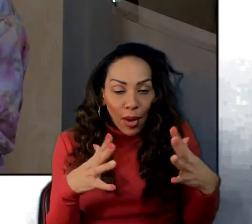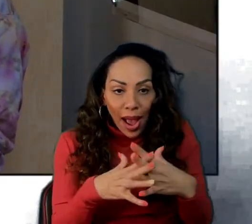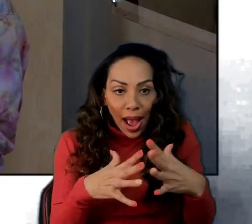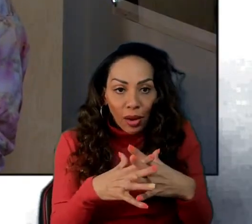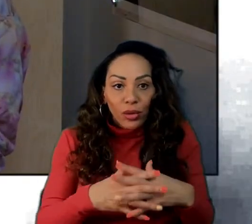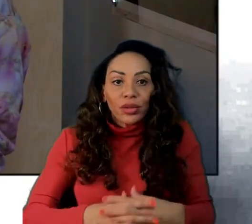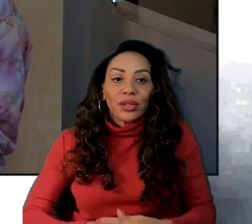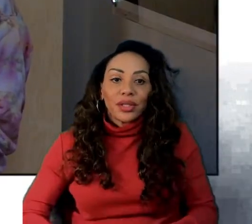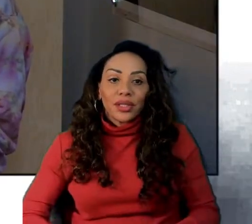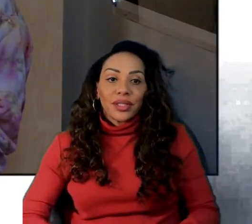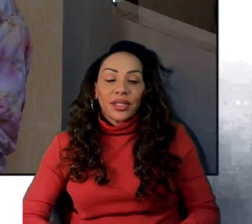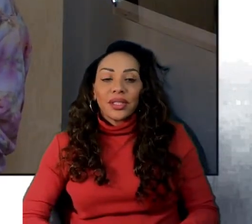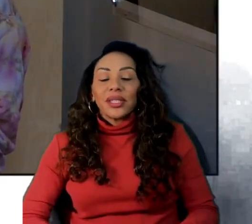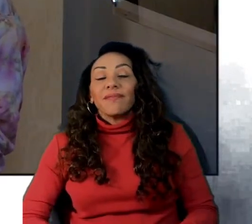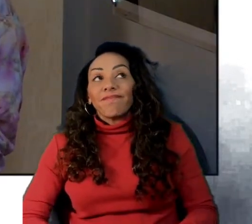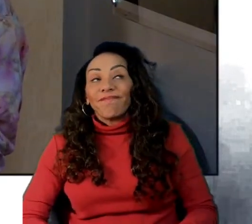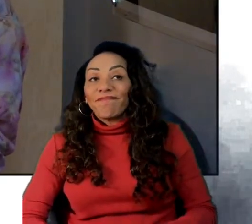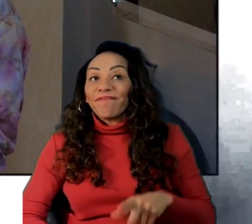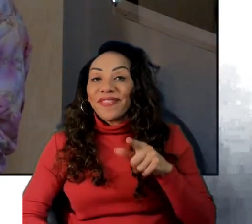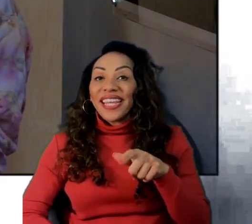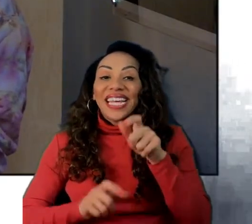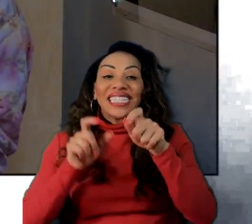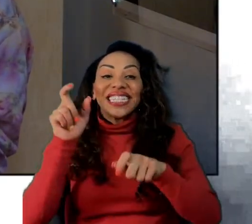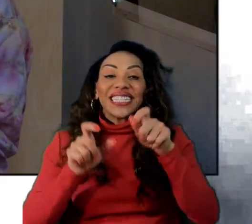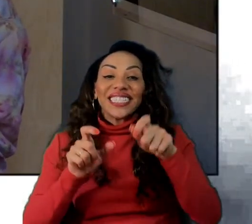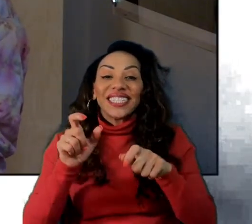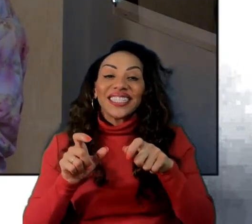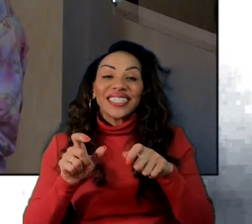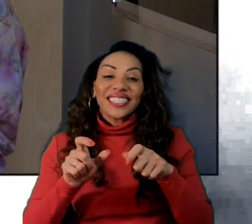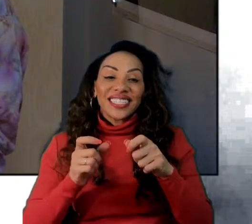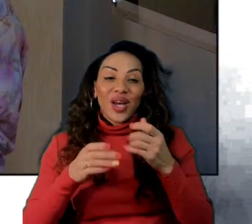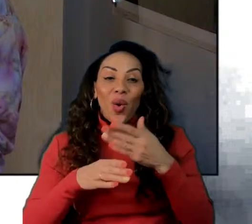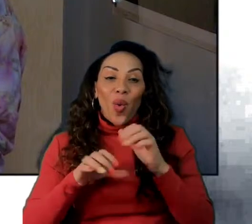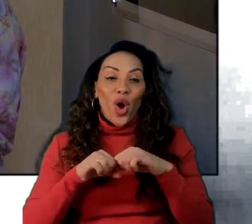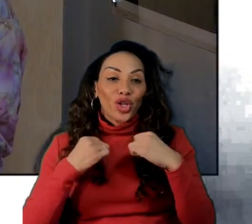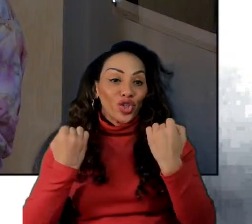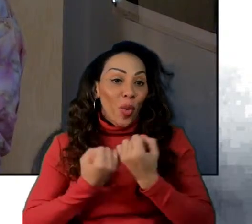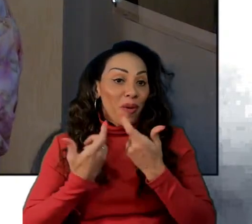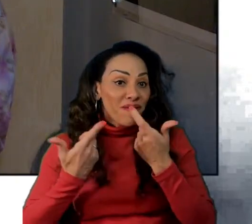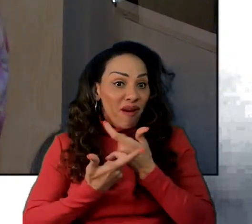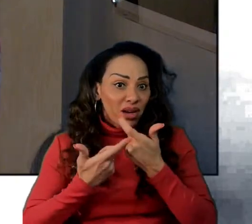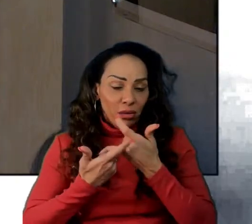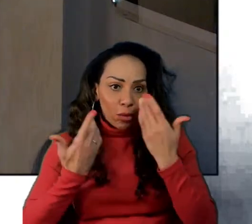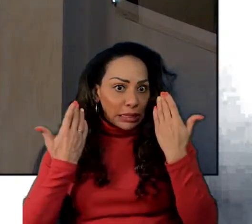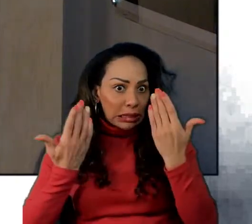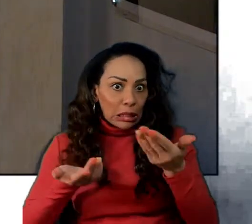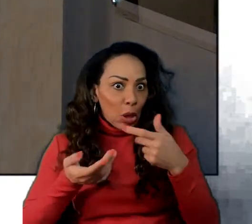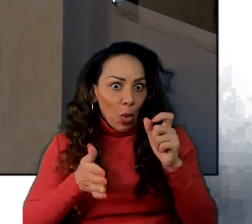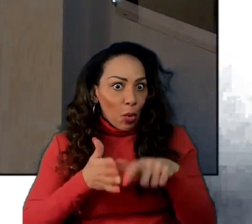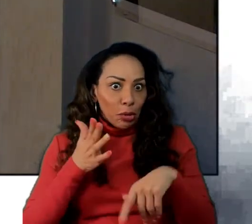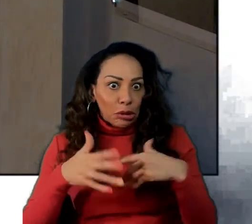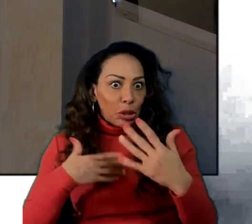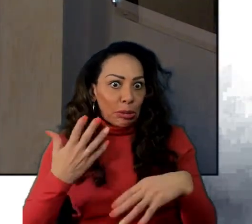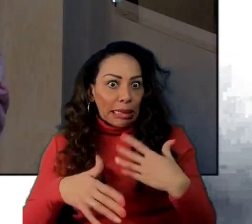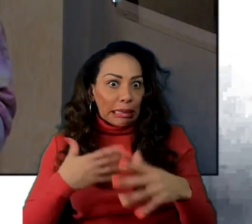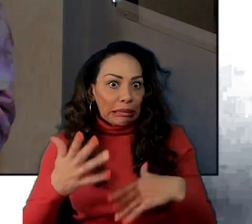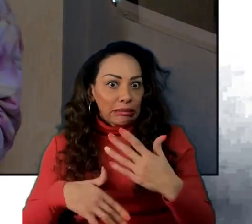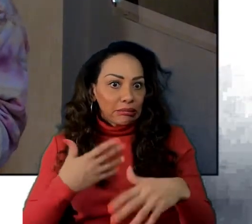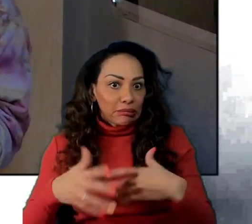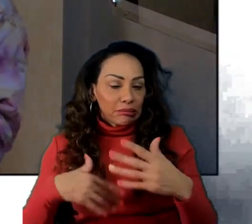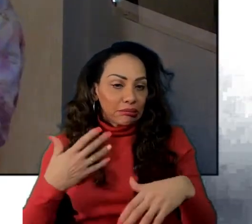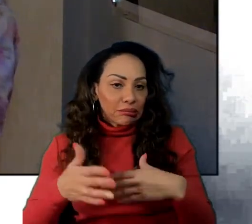fun. We didn't know what we were doing. We just we had this idea of taking